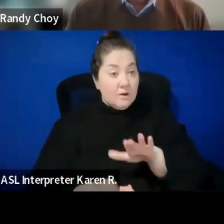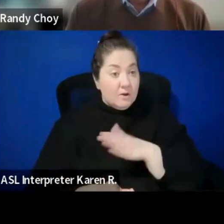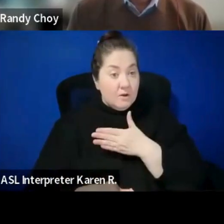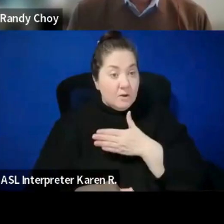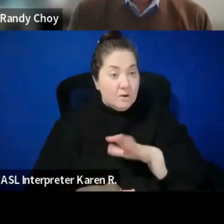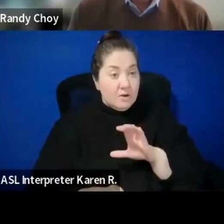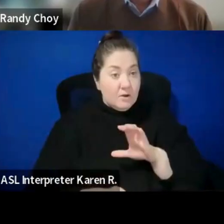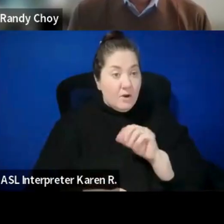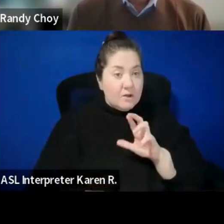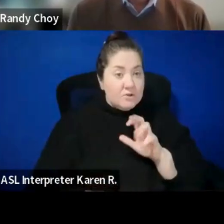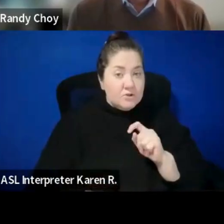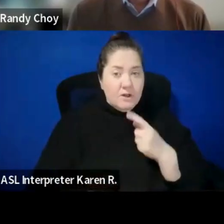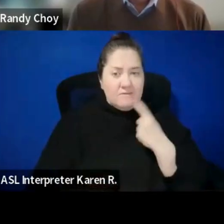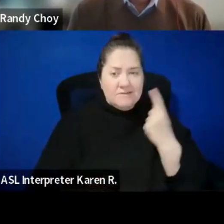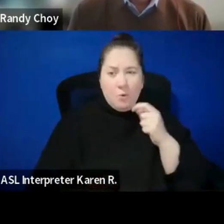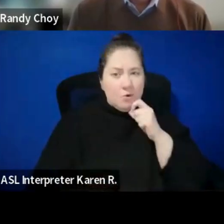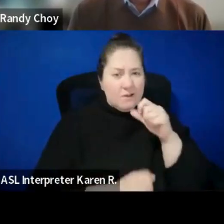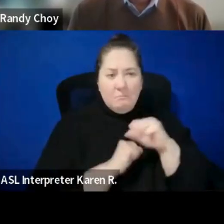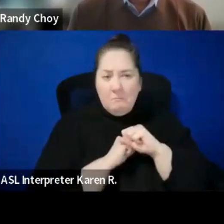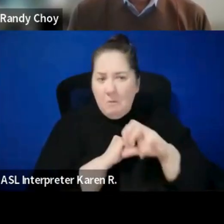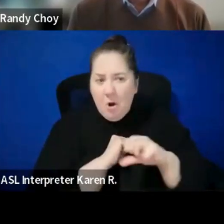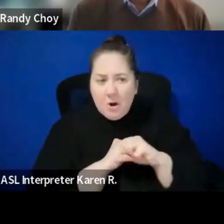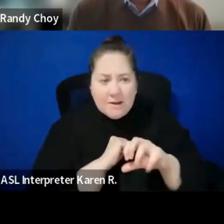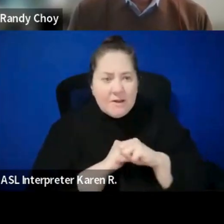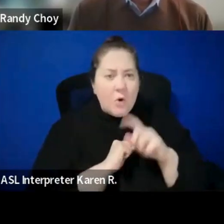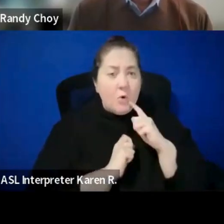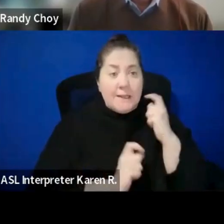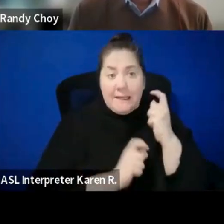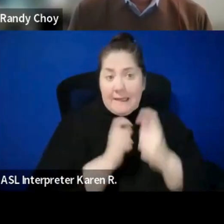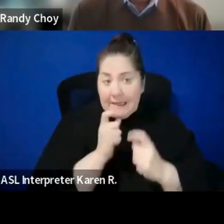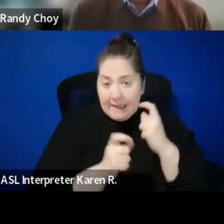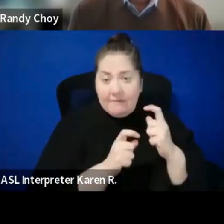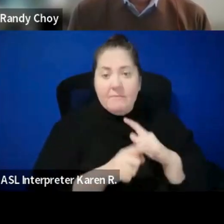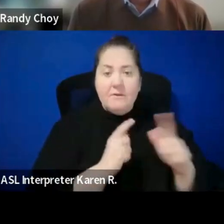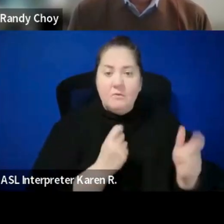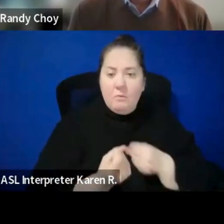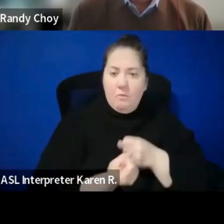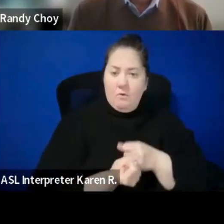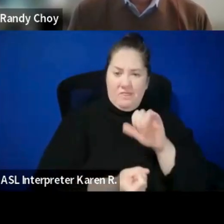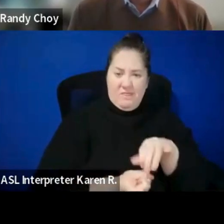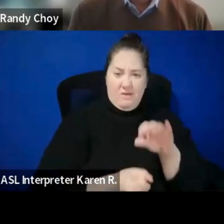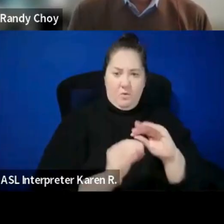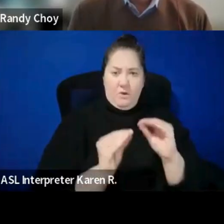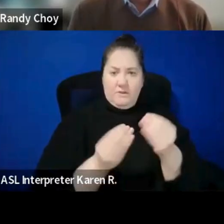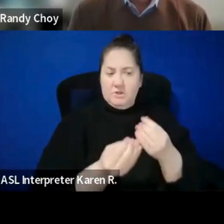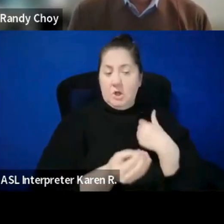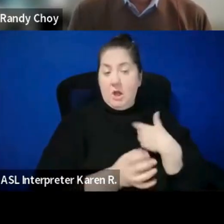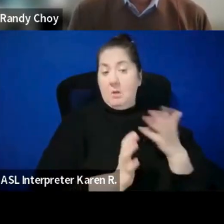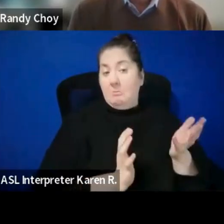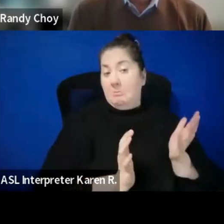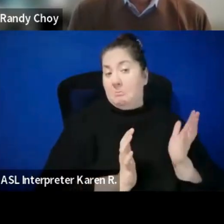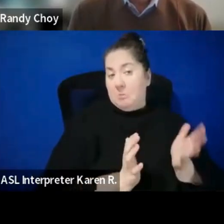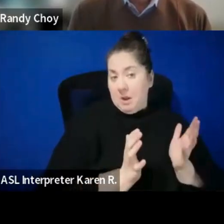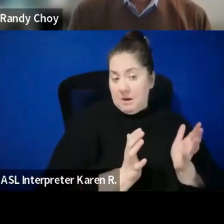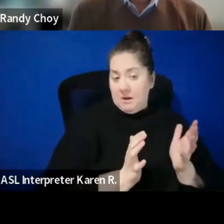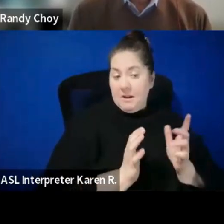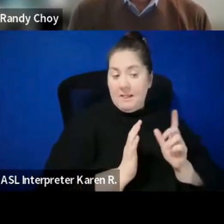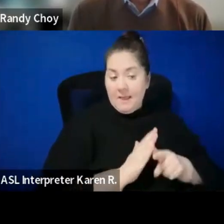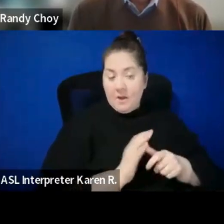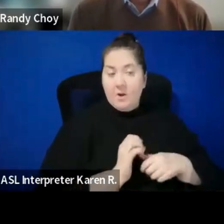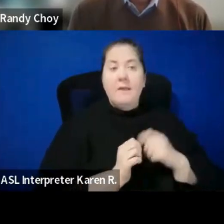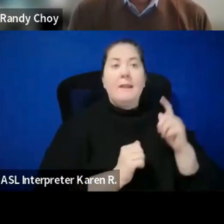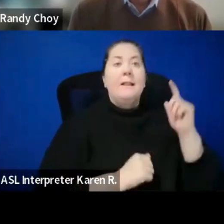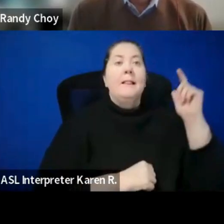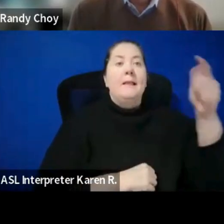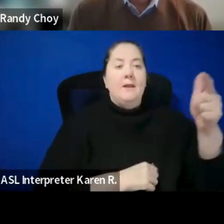someone that really does not market or give philanthropically, but they were supporting that organization. I chatted with them, later followed up, and